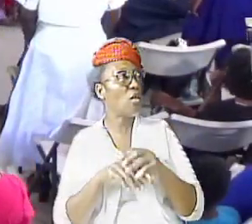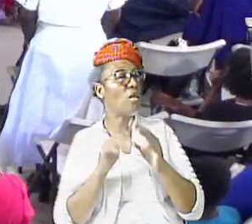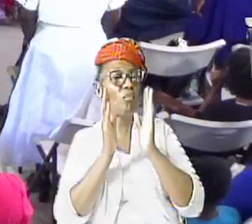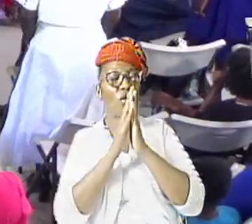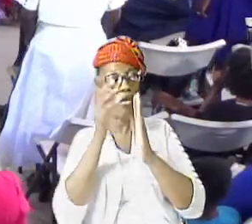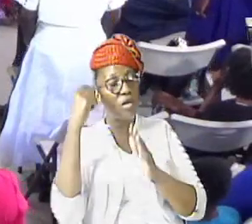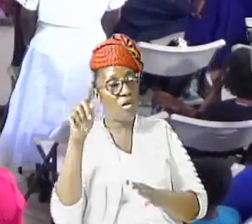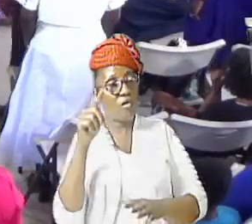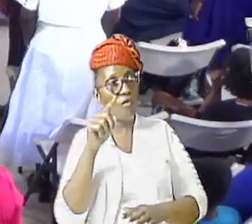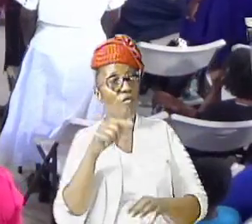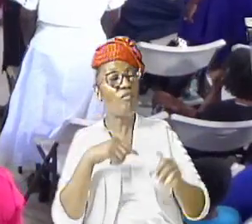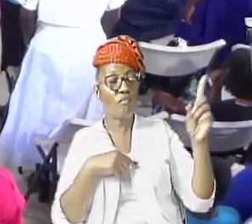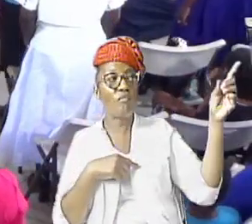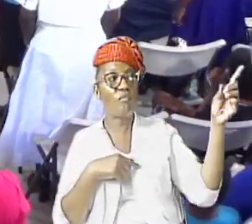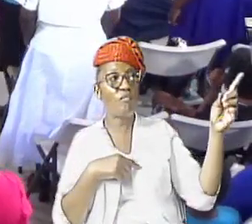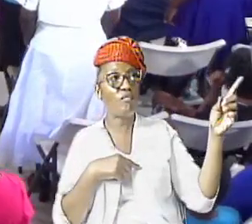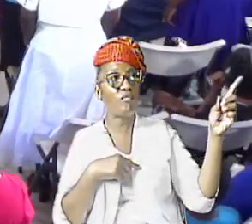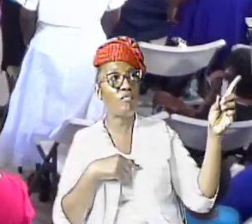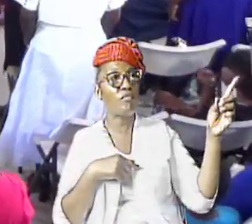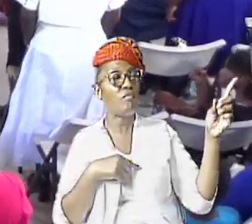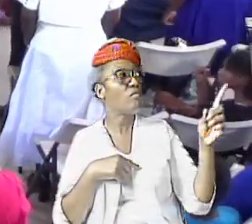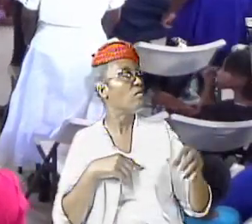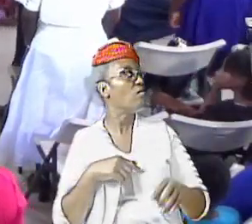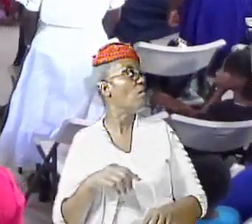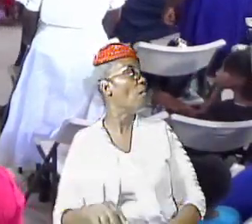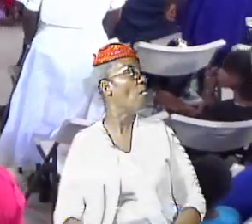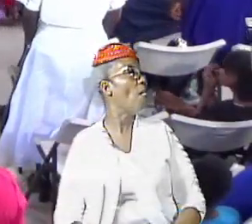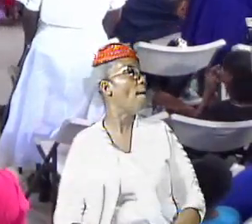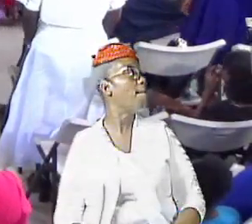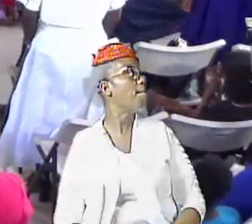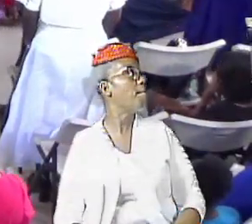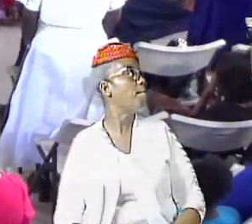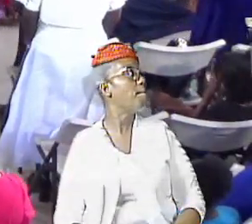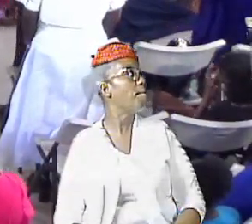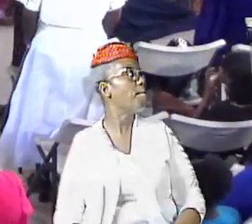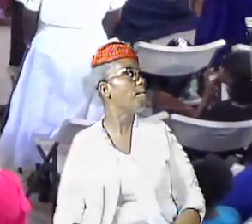prayer for me. In Jesus' name.